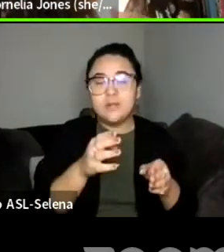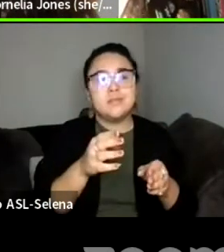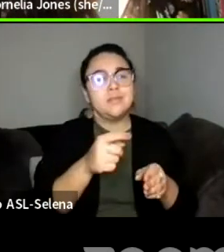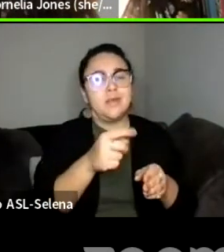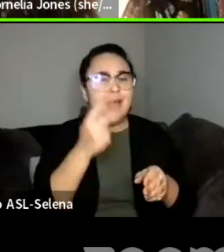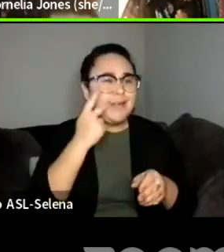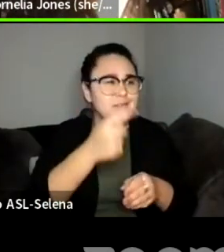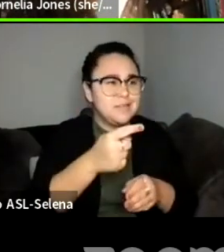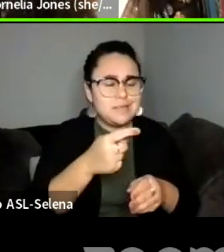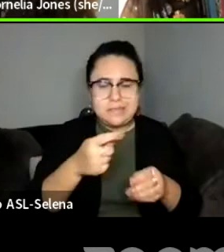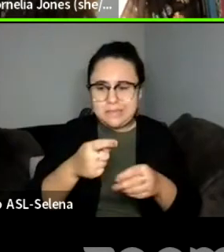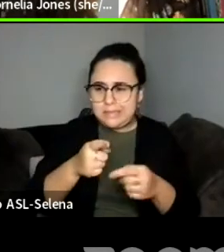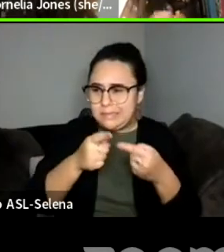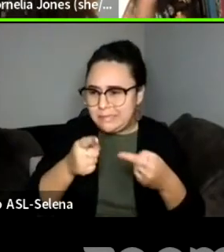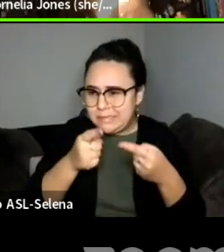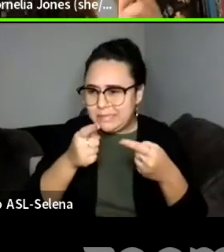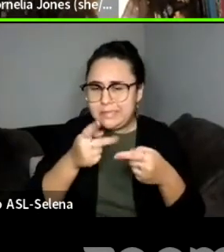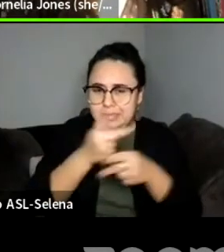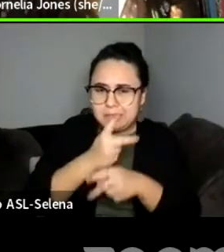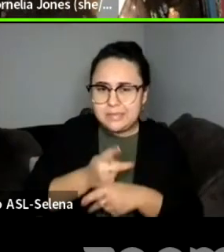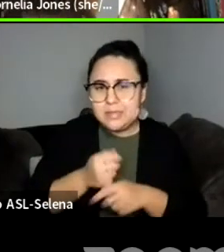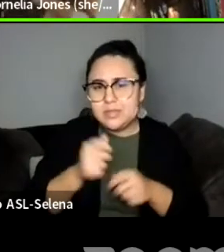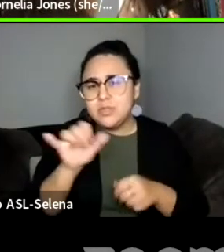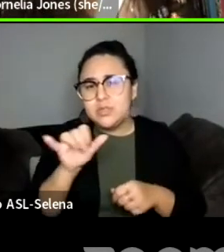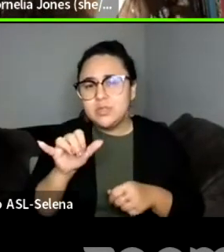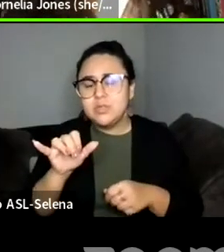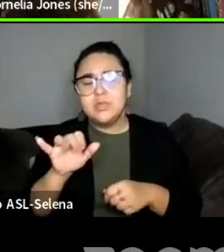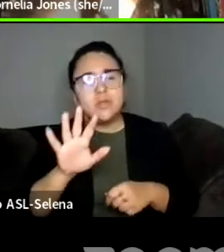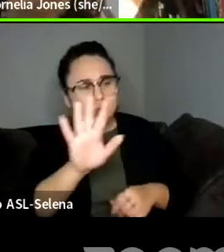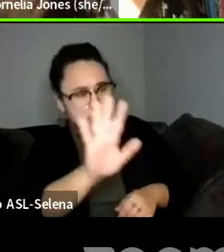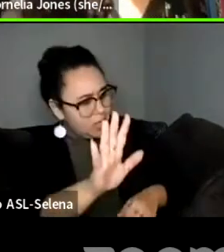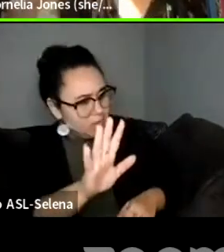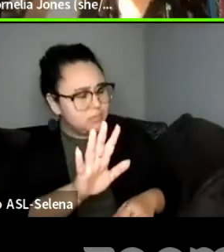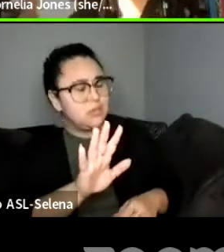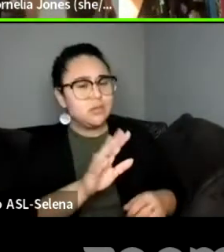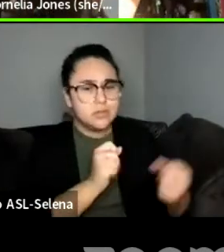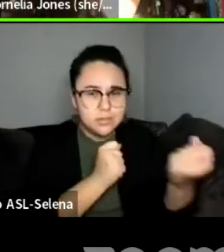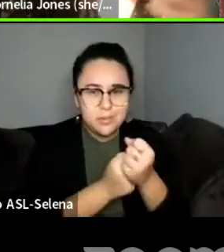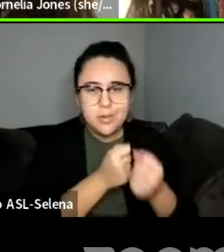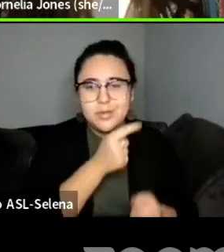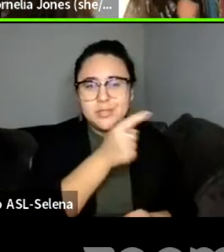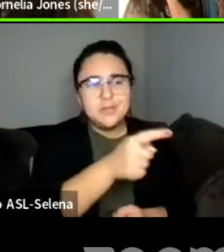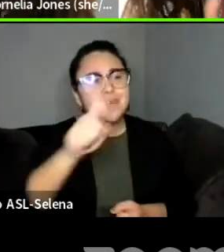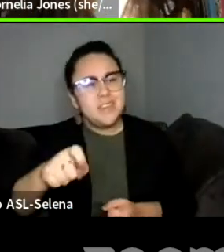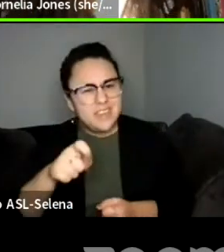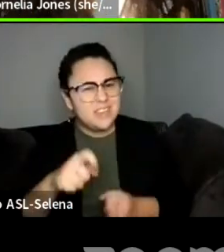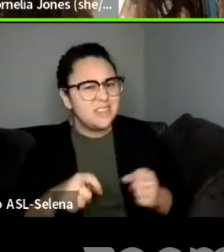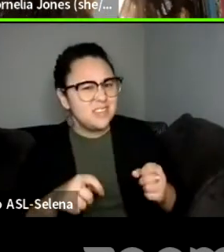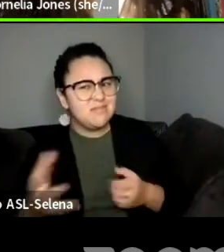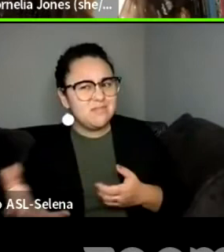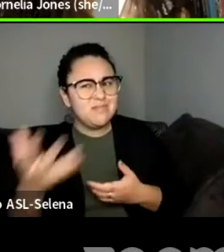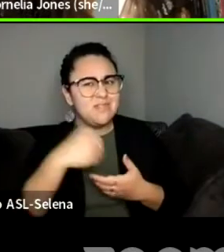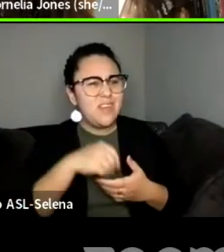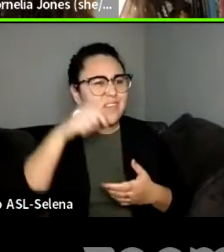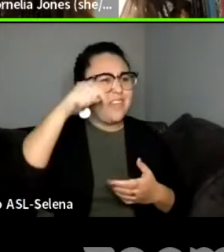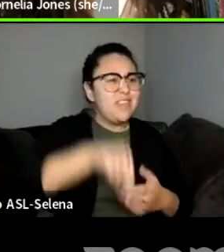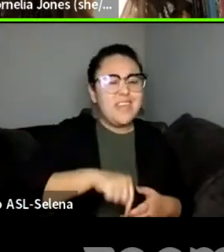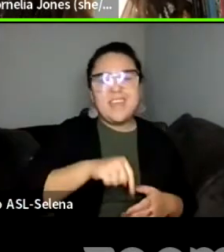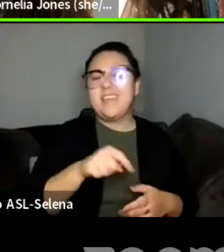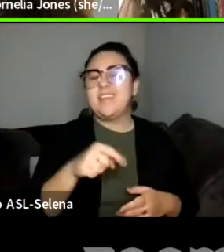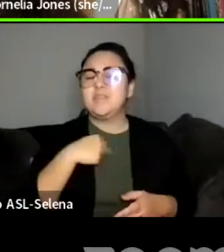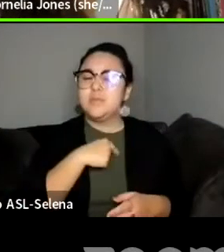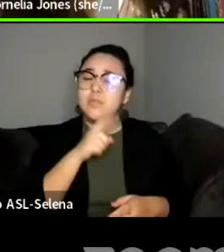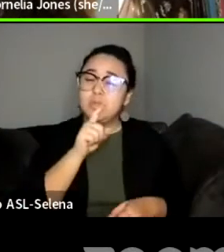And us being able to support each other and say, no, like we need to have this, or we, you know, like just really